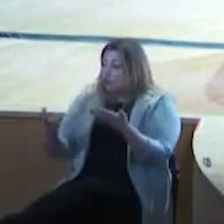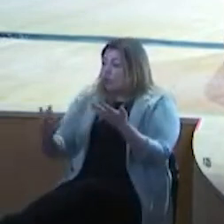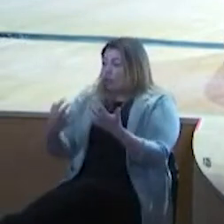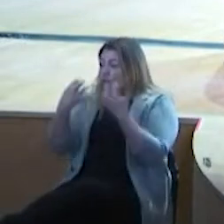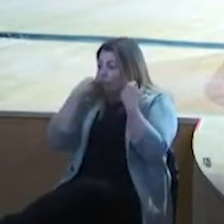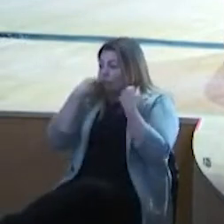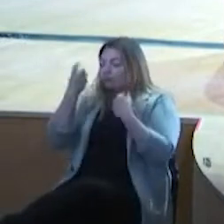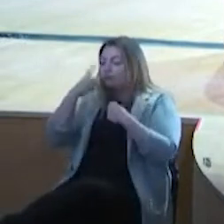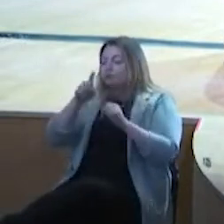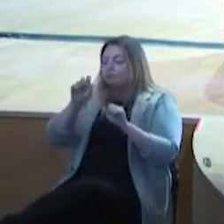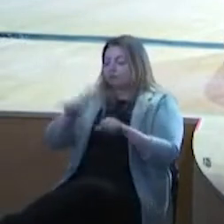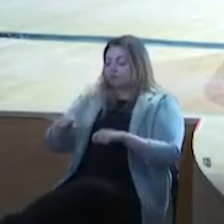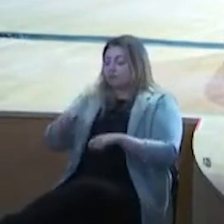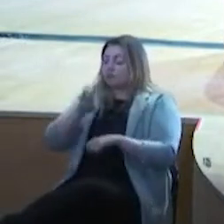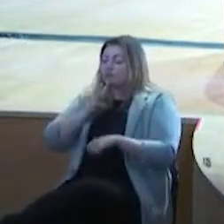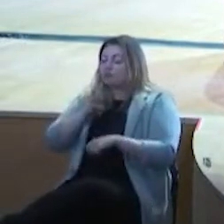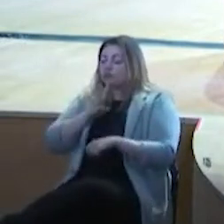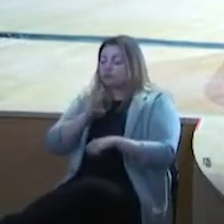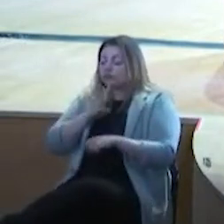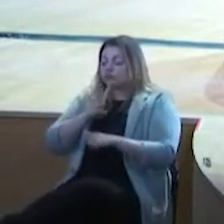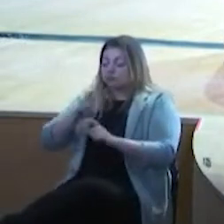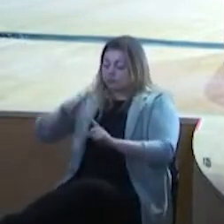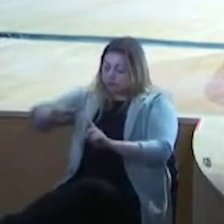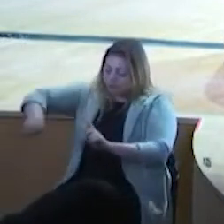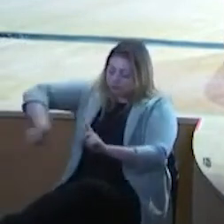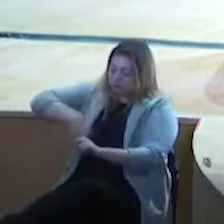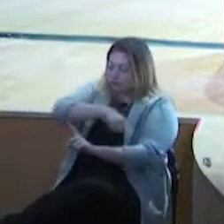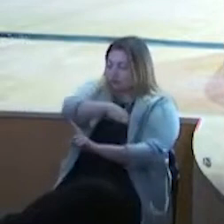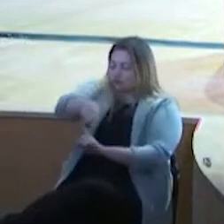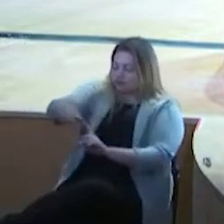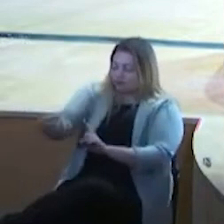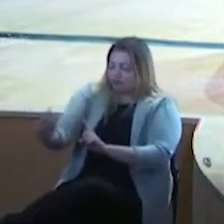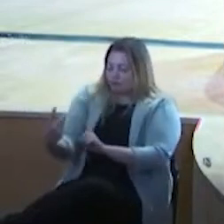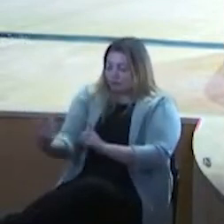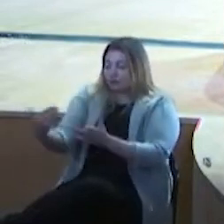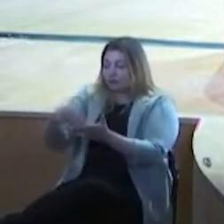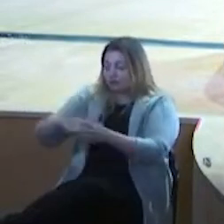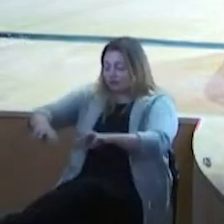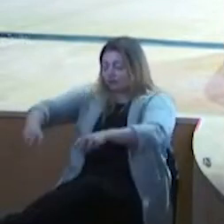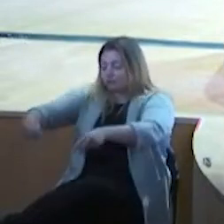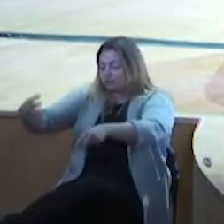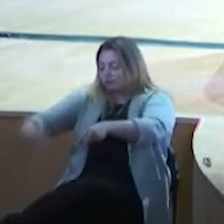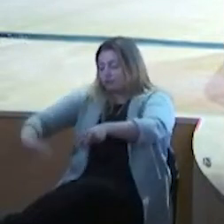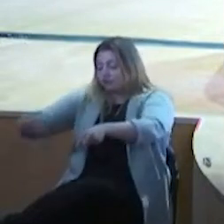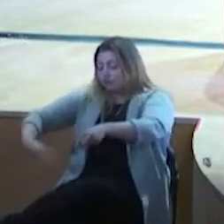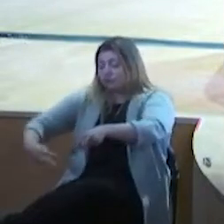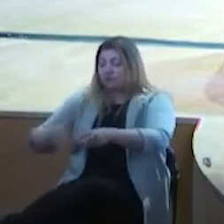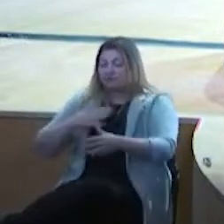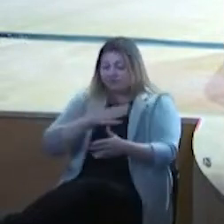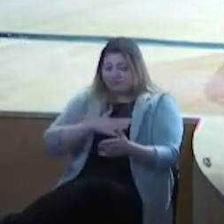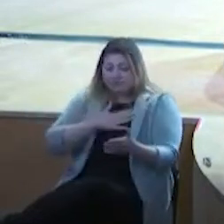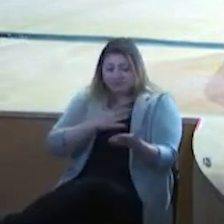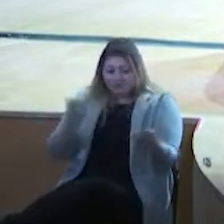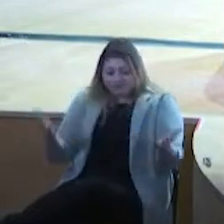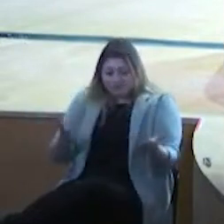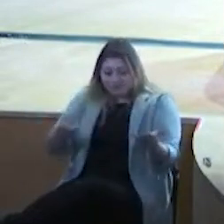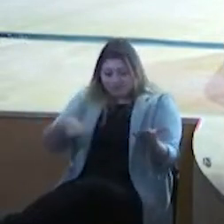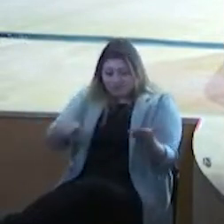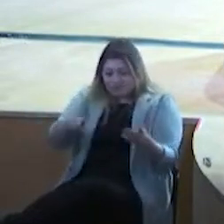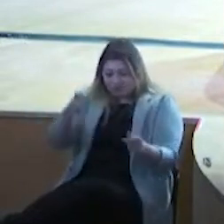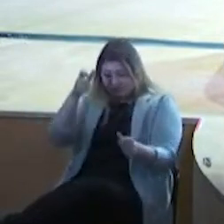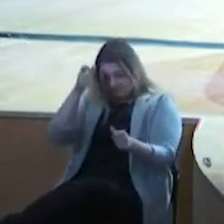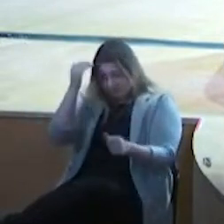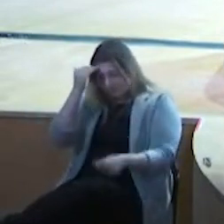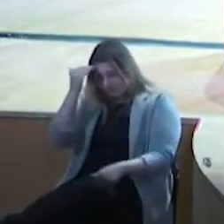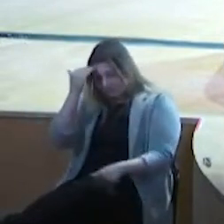to transport that water back to our tap. So please, I do urge you to keep that in